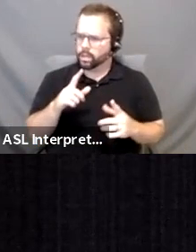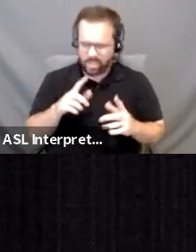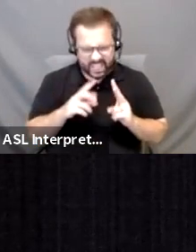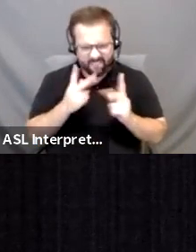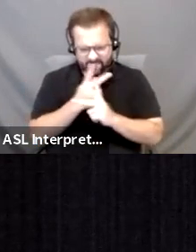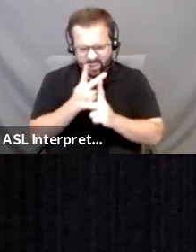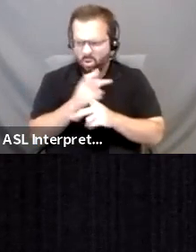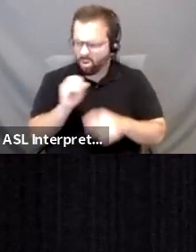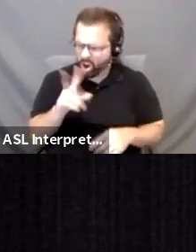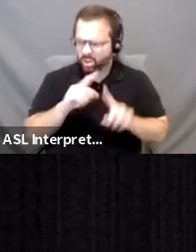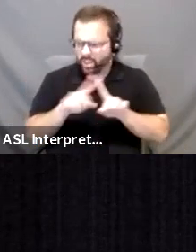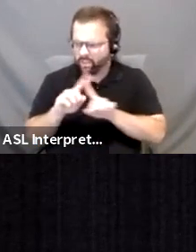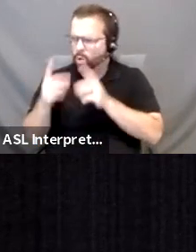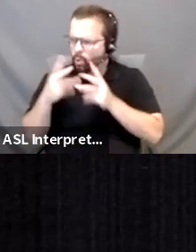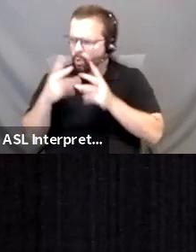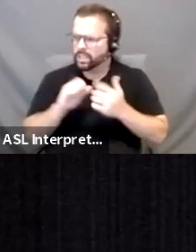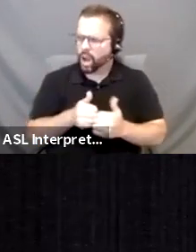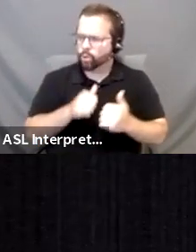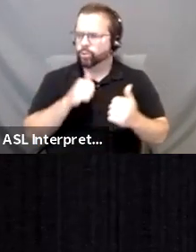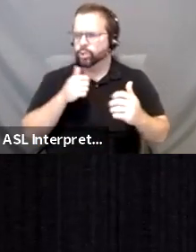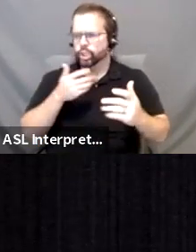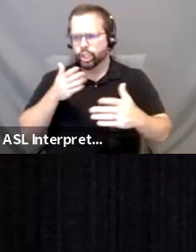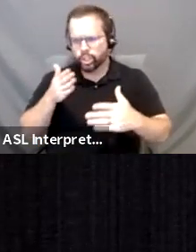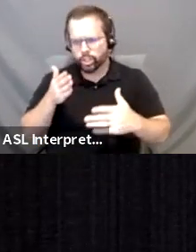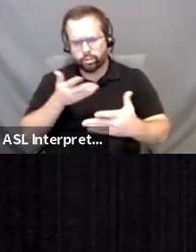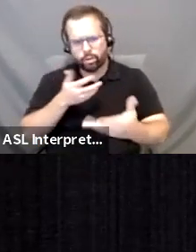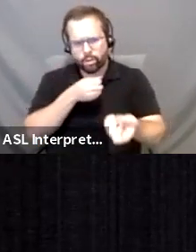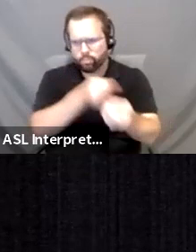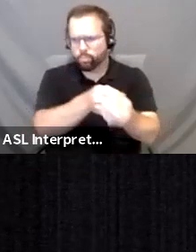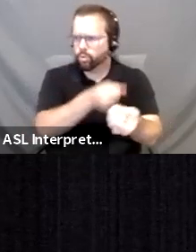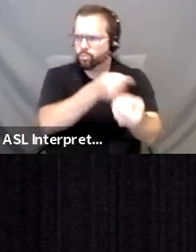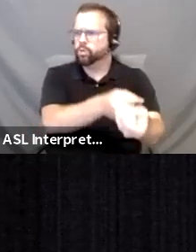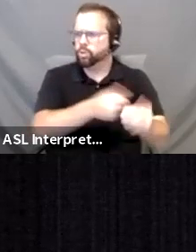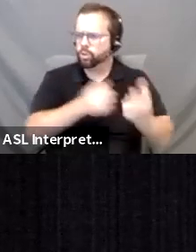But I think with continued sharing of what everybody's doing and